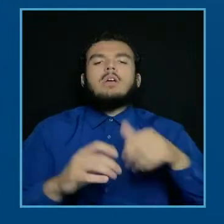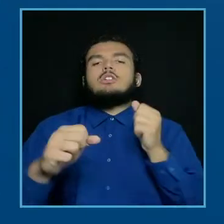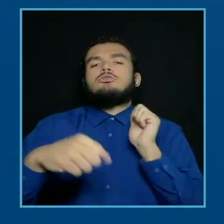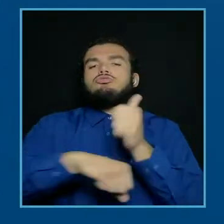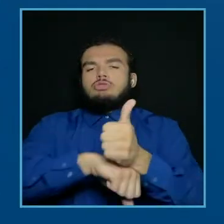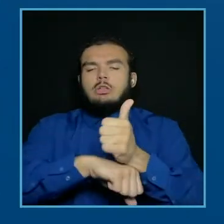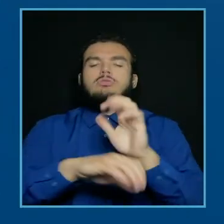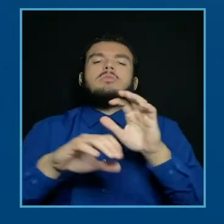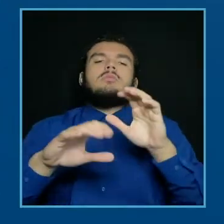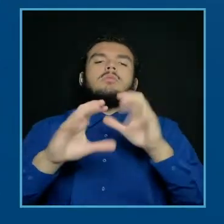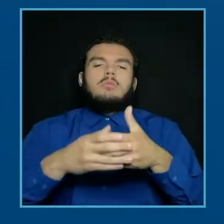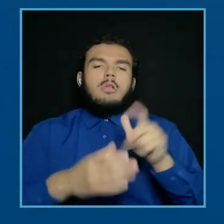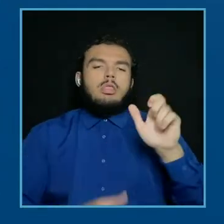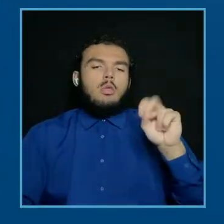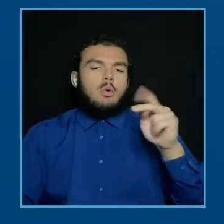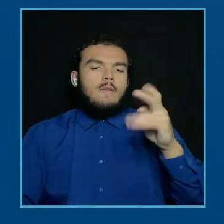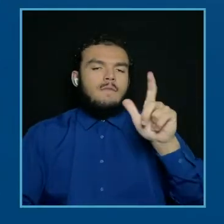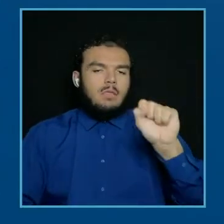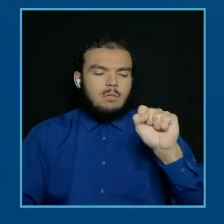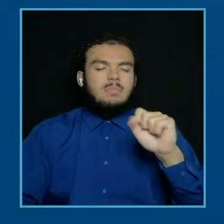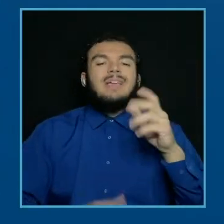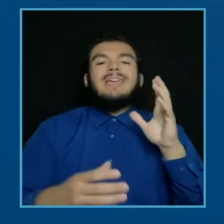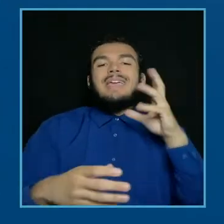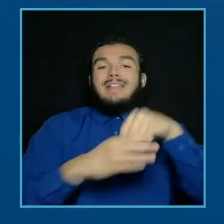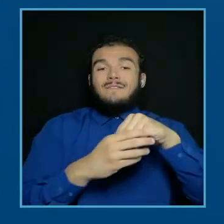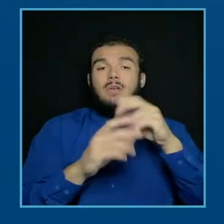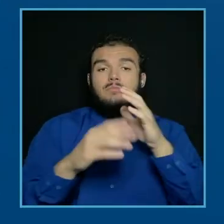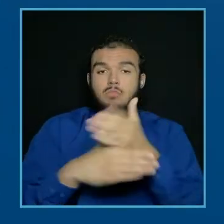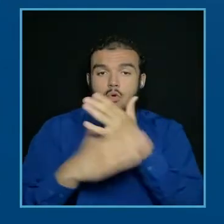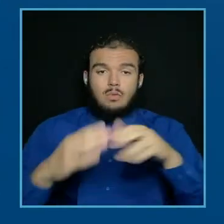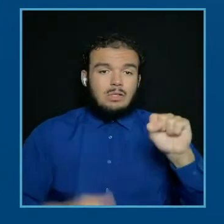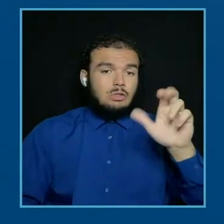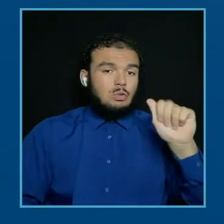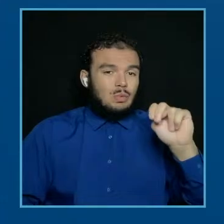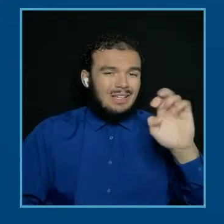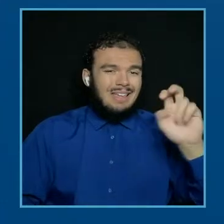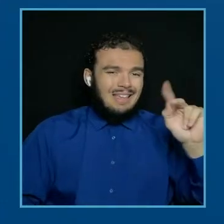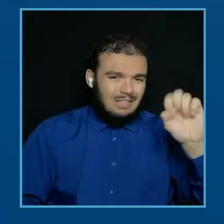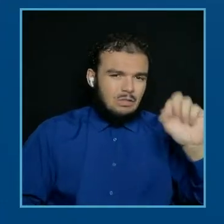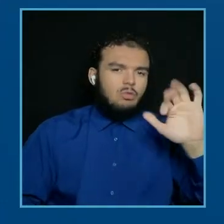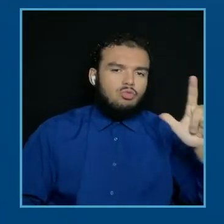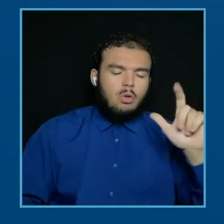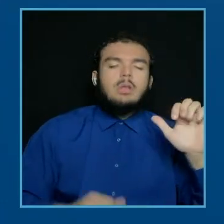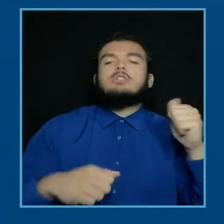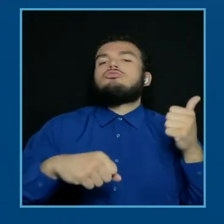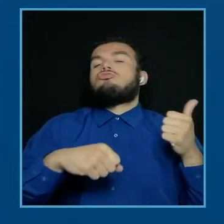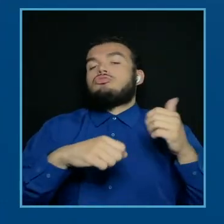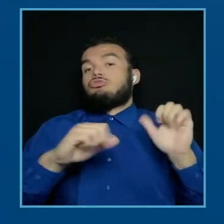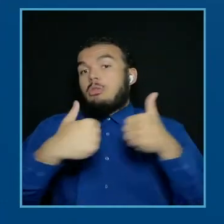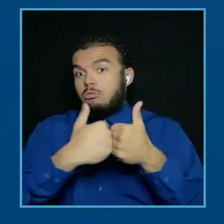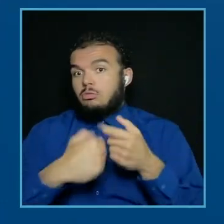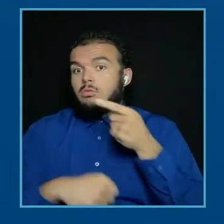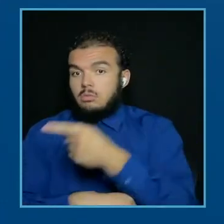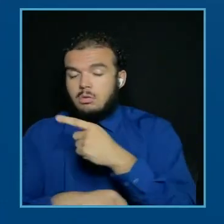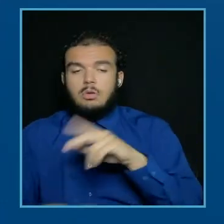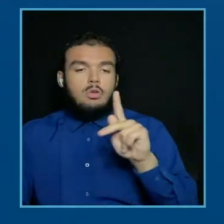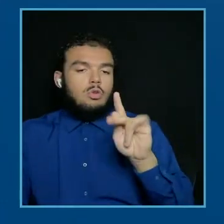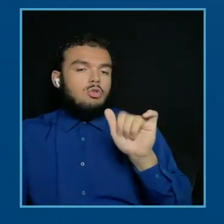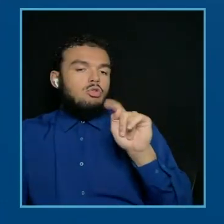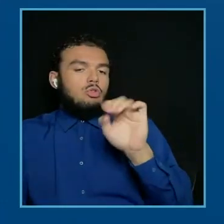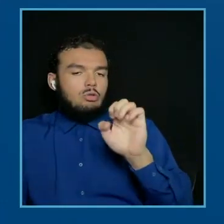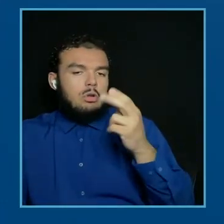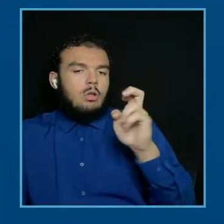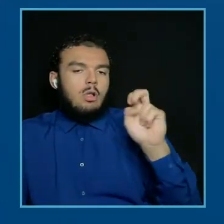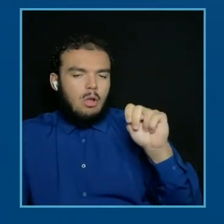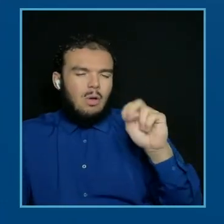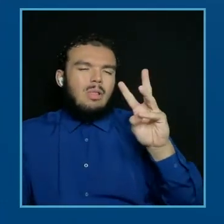Lauren Phillips, intervening party counsel, Susan Enroll, challenging party counsel, and Christy Holland,